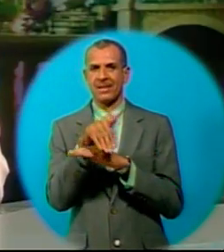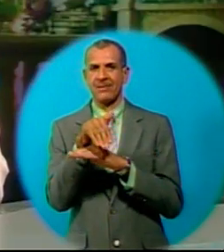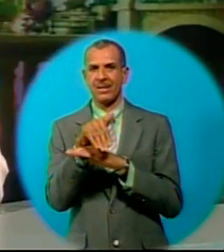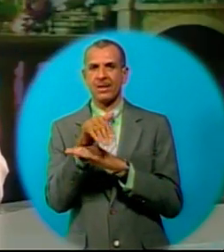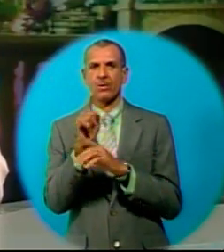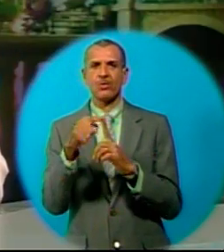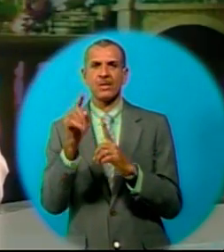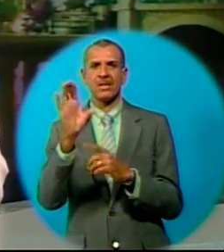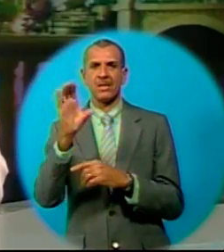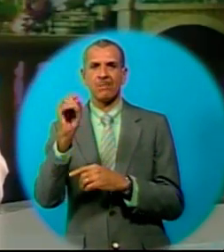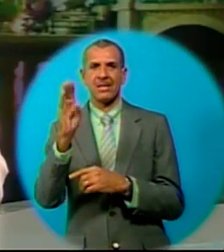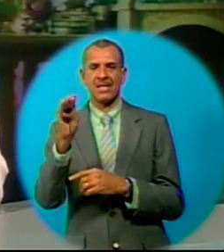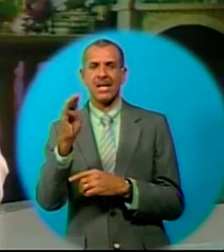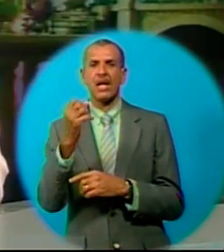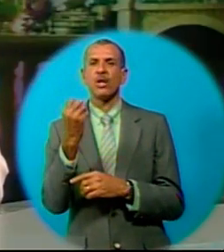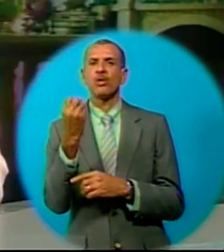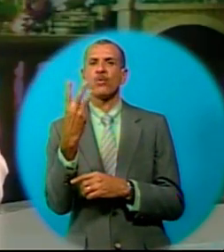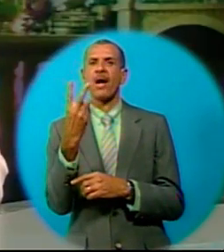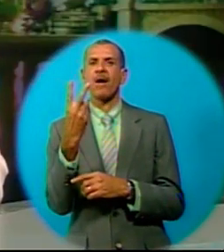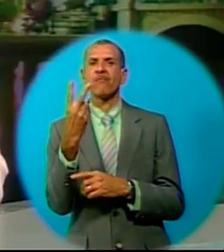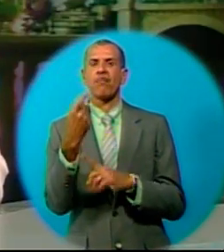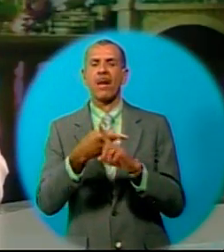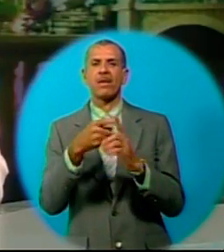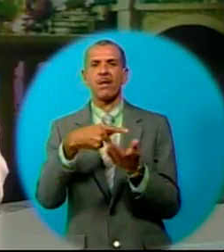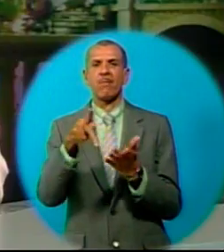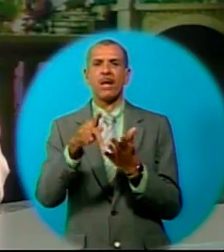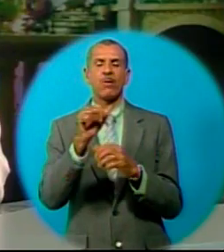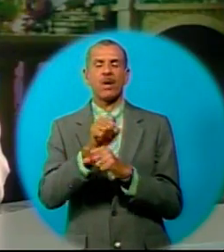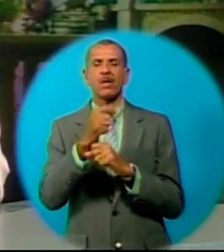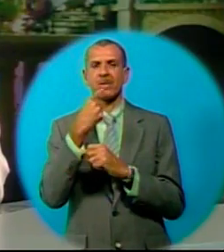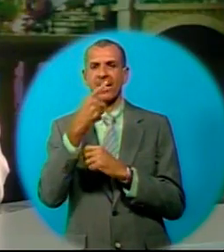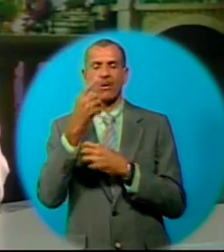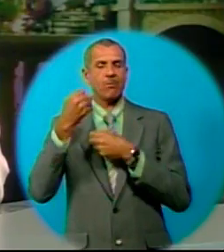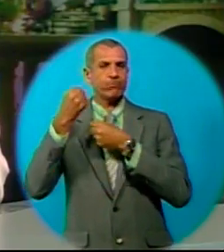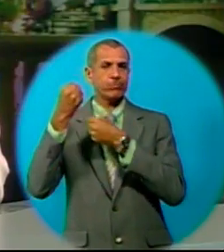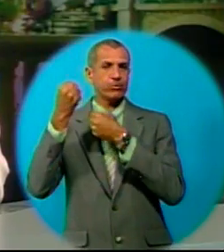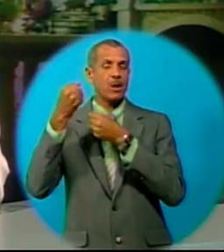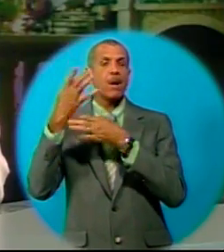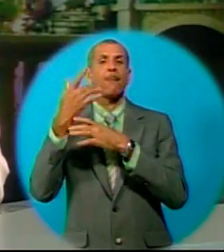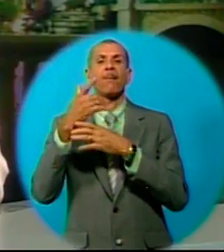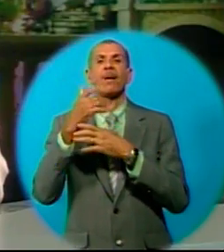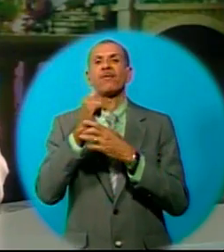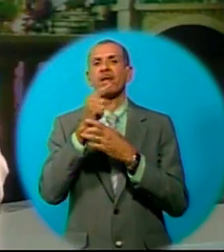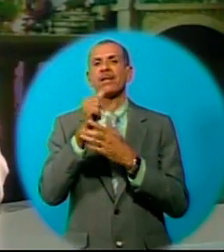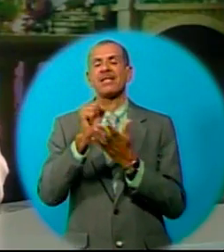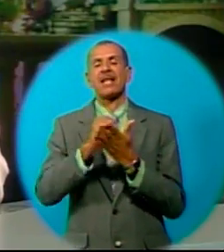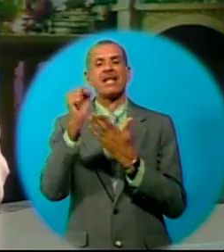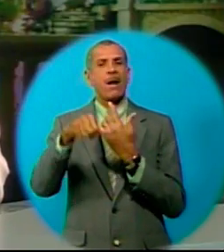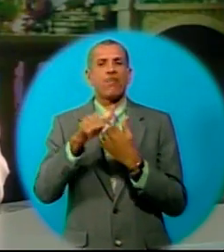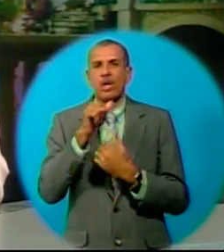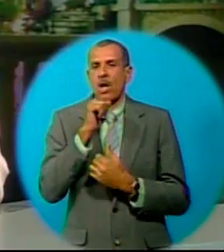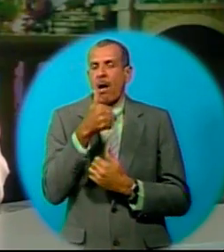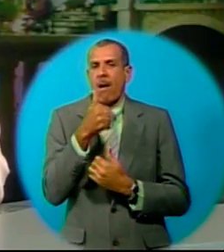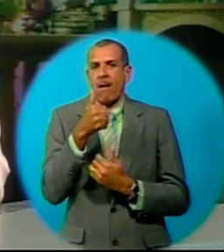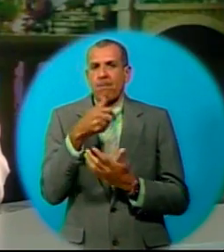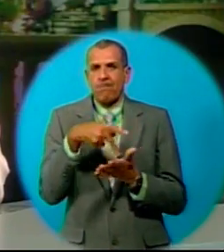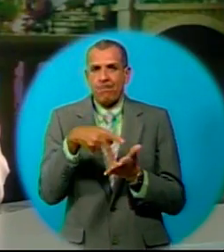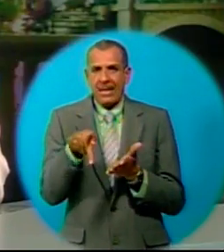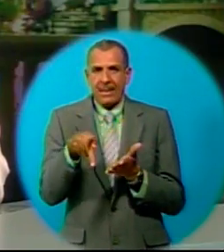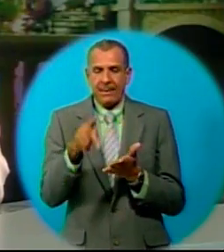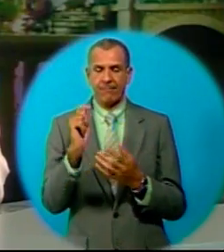The just over 12 monthly paid workers were threatening strike action after not receiving their September salaries last Friday.